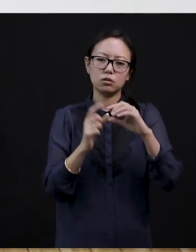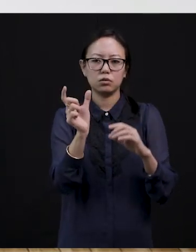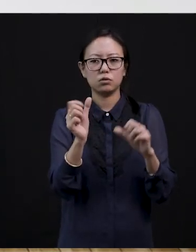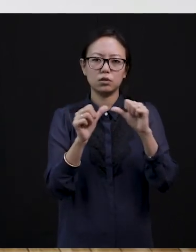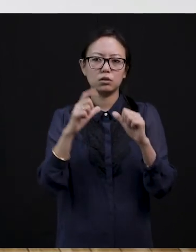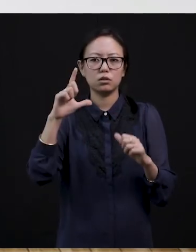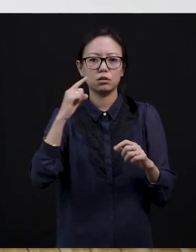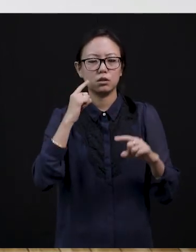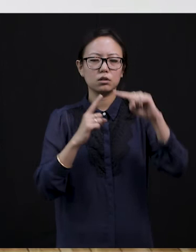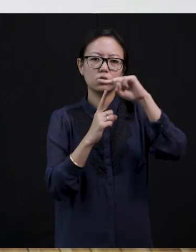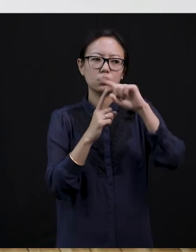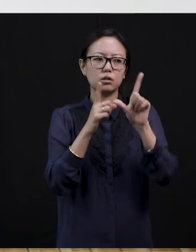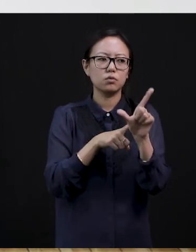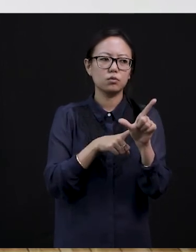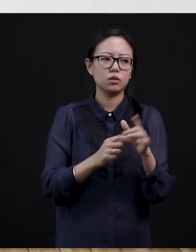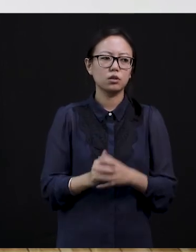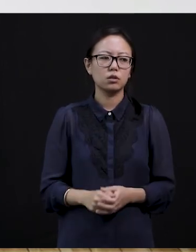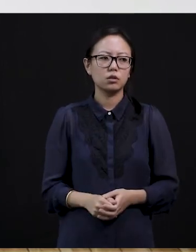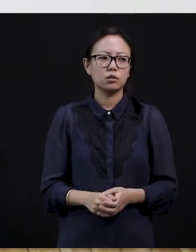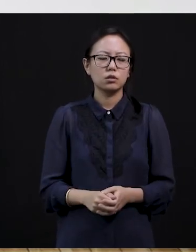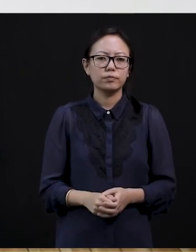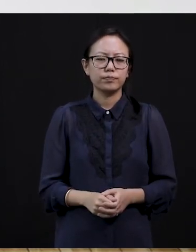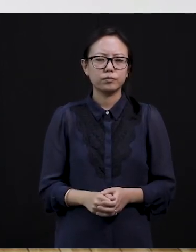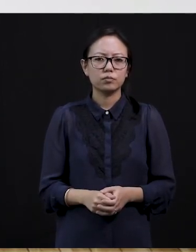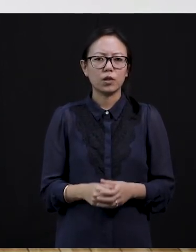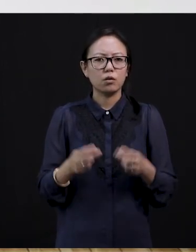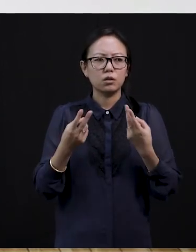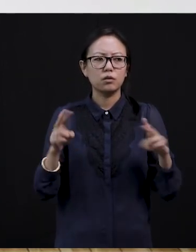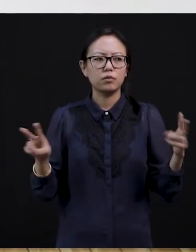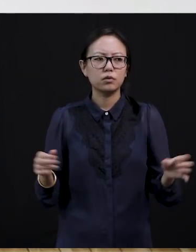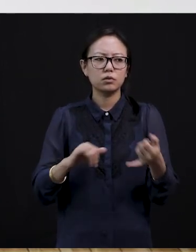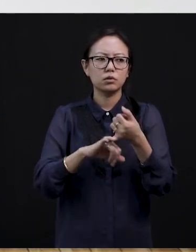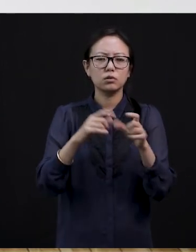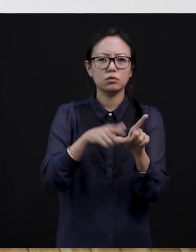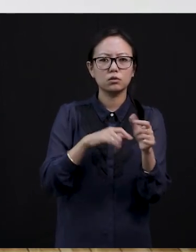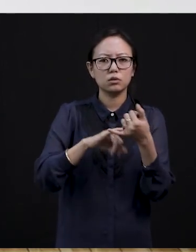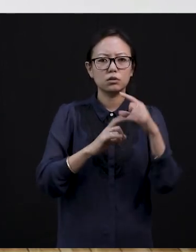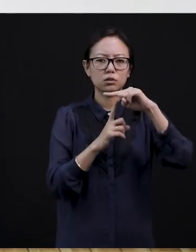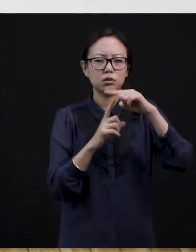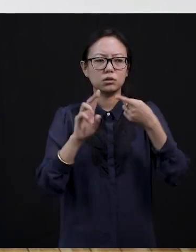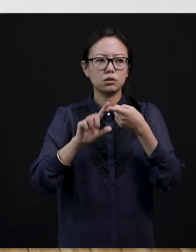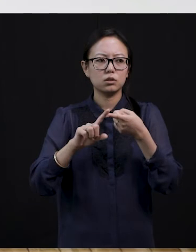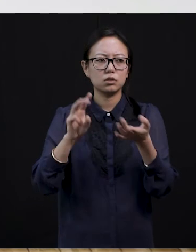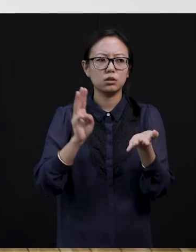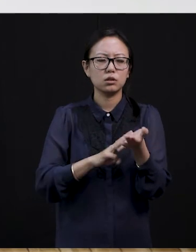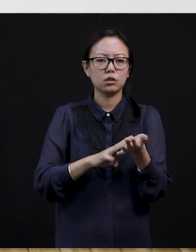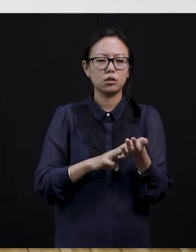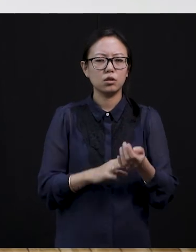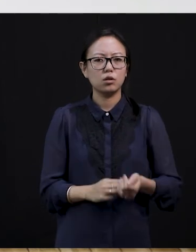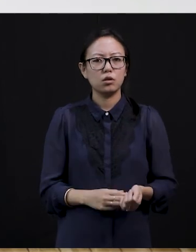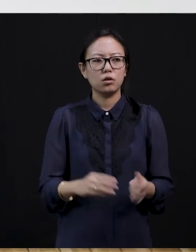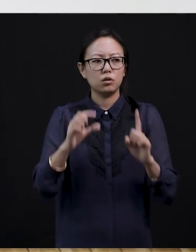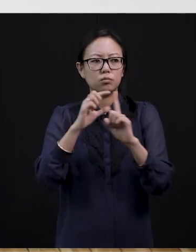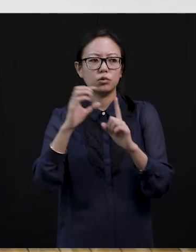is democratic. So there are different systems in power today. So the first system that we have is dictatorship, where you do not